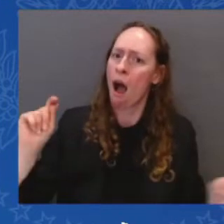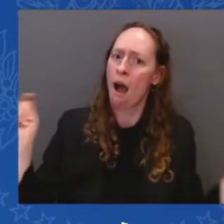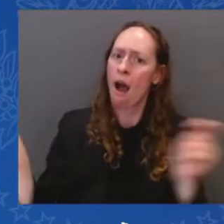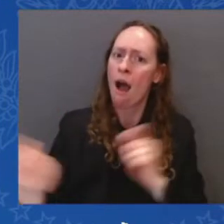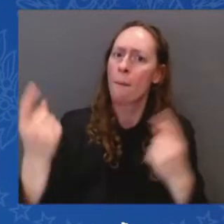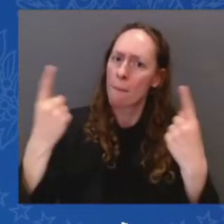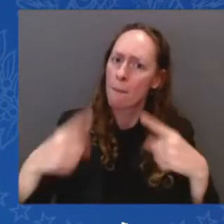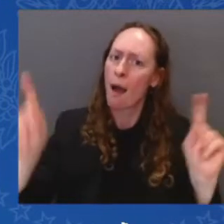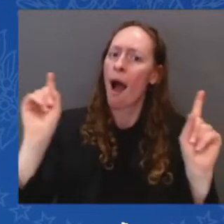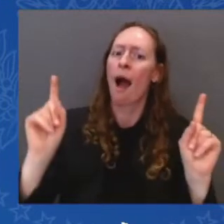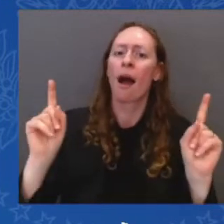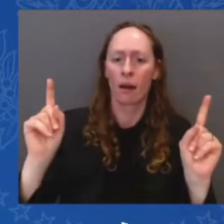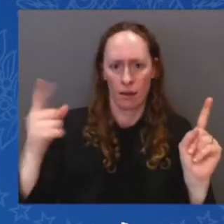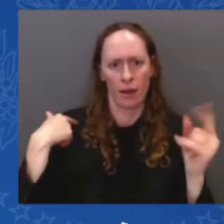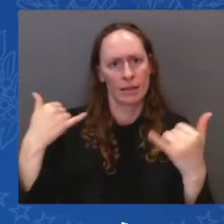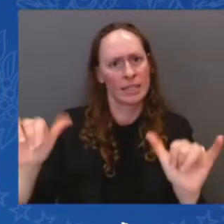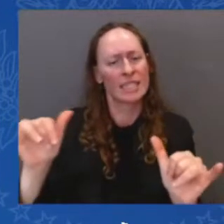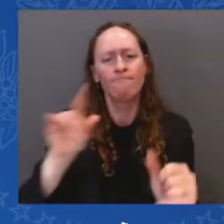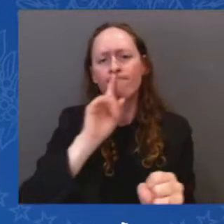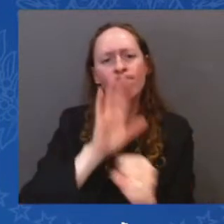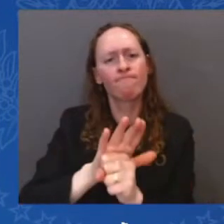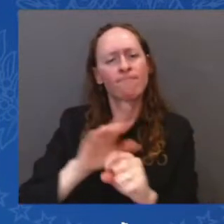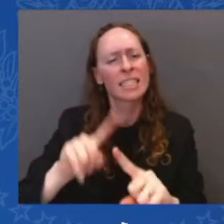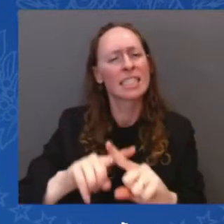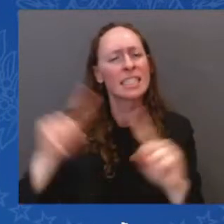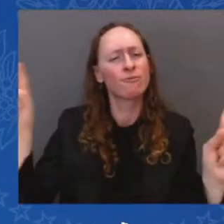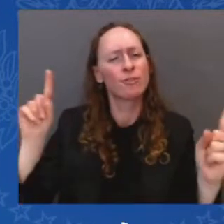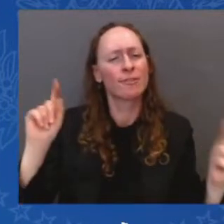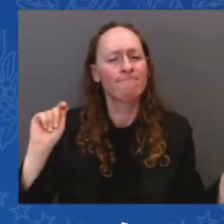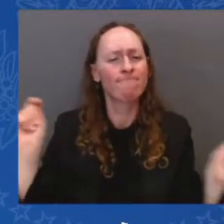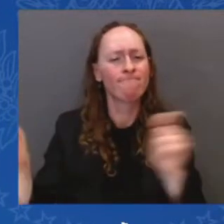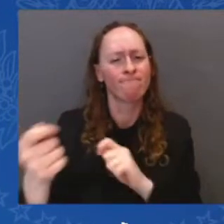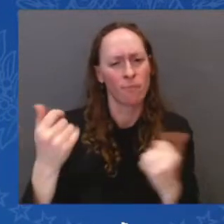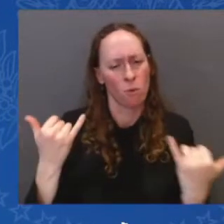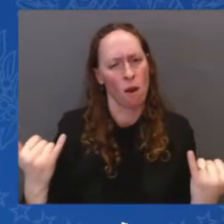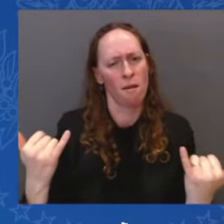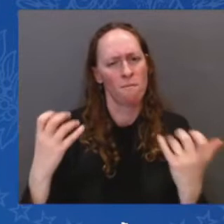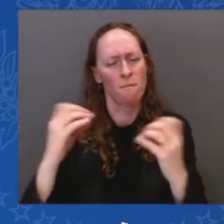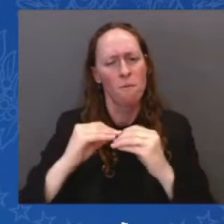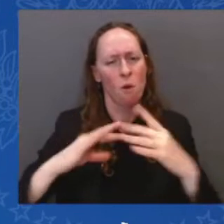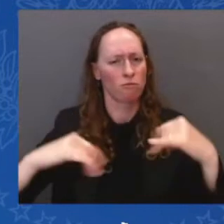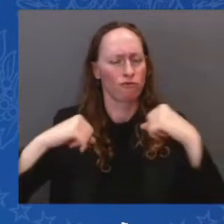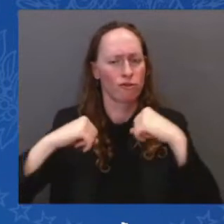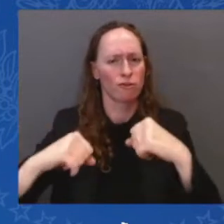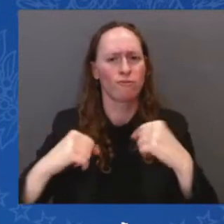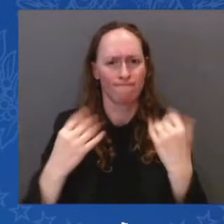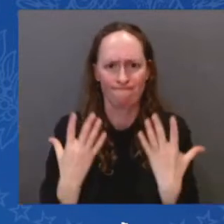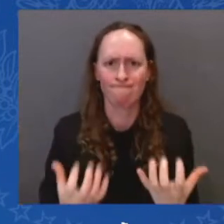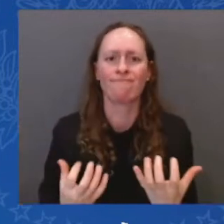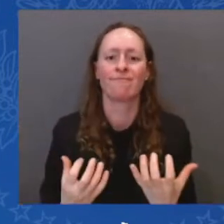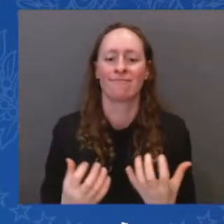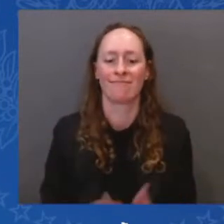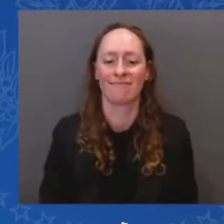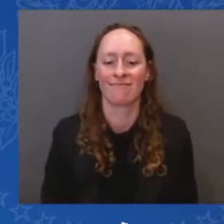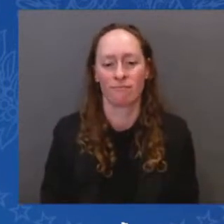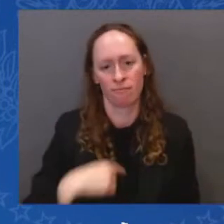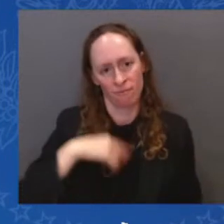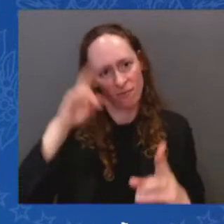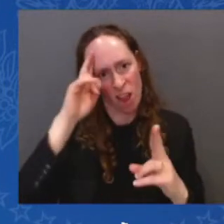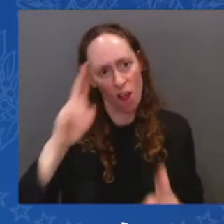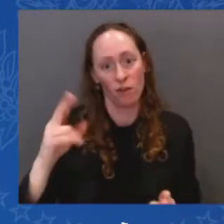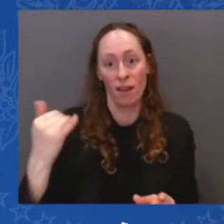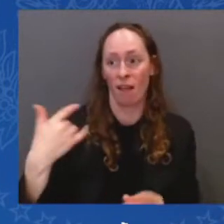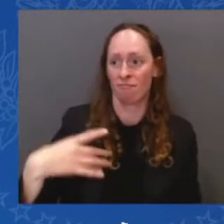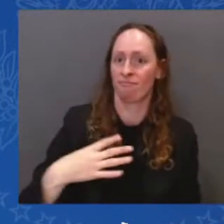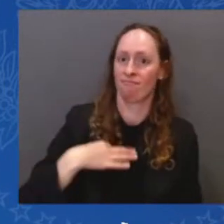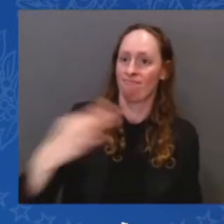security. It's a tremendous privilege to serve as the 21st Chairman of the Joint Chiefs of Staff,